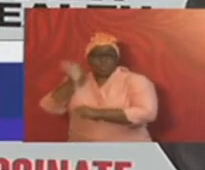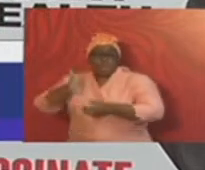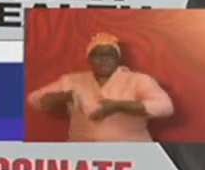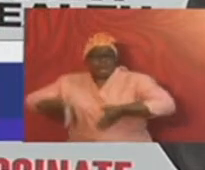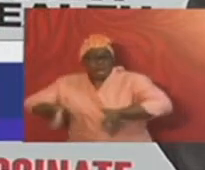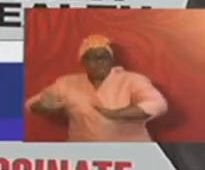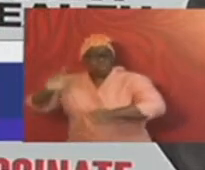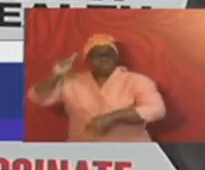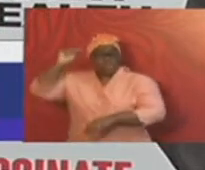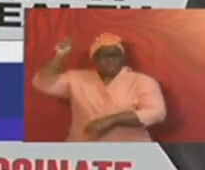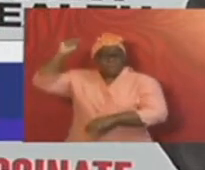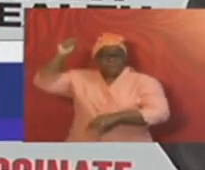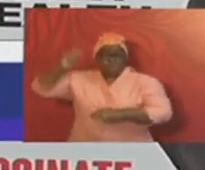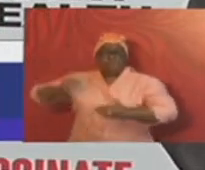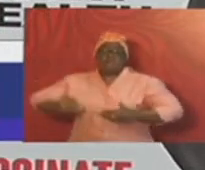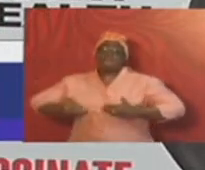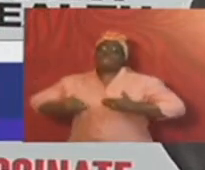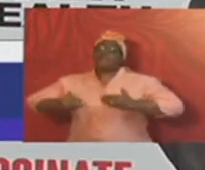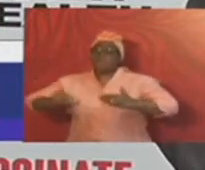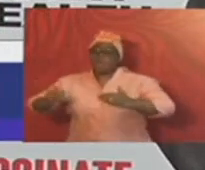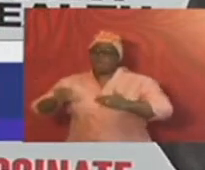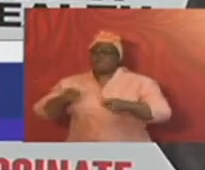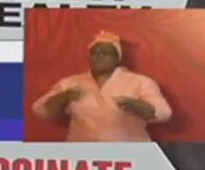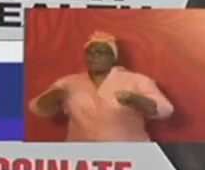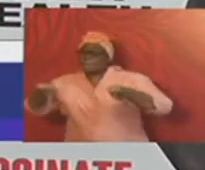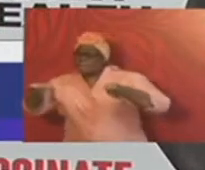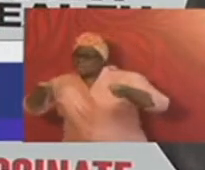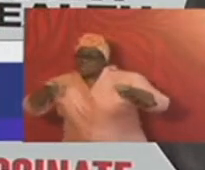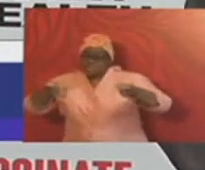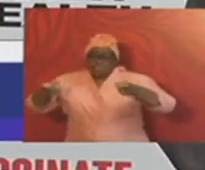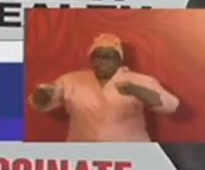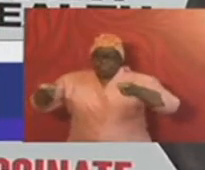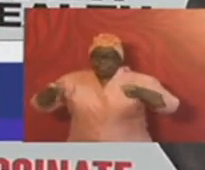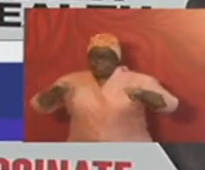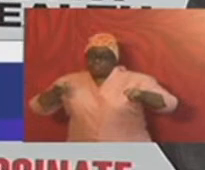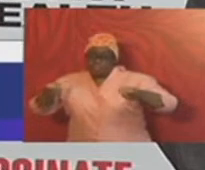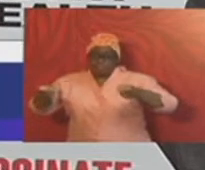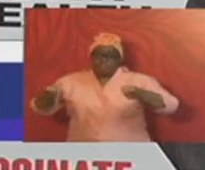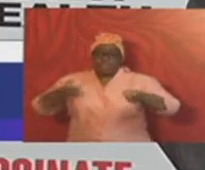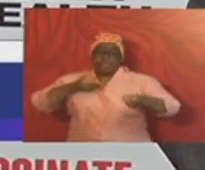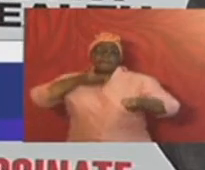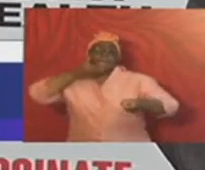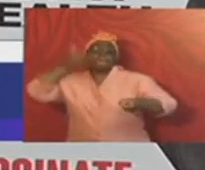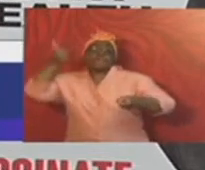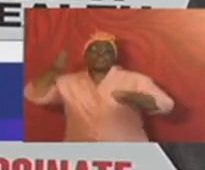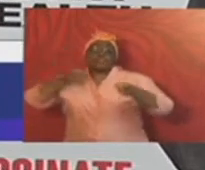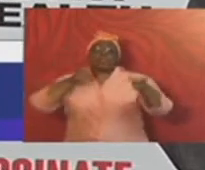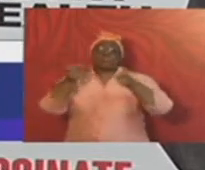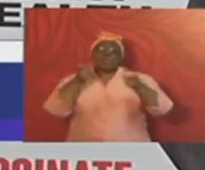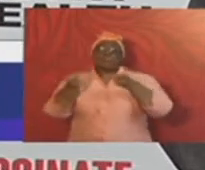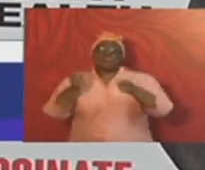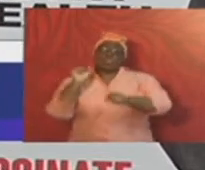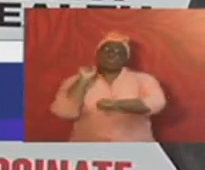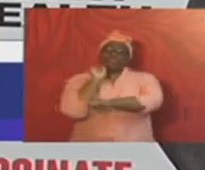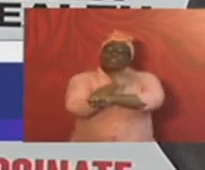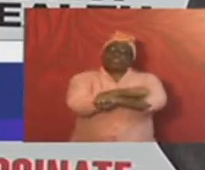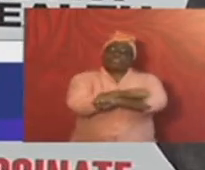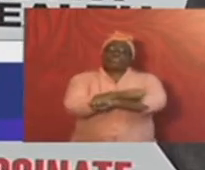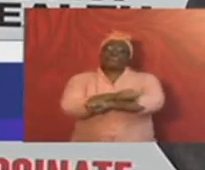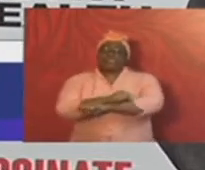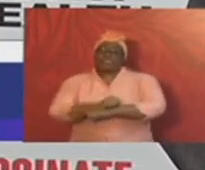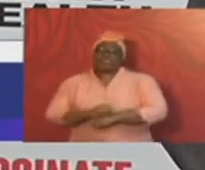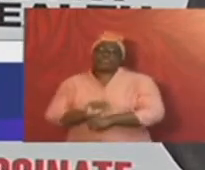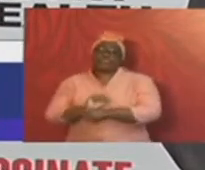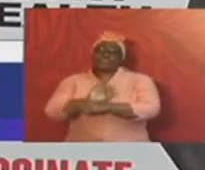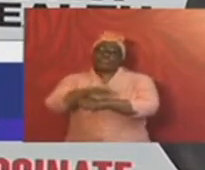move from managing the virus to controlling the virus. The COVID-19 vaccines being distributed by the Ministry of